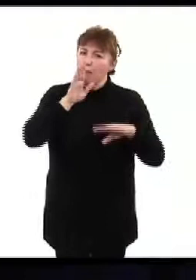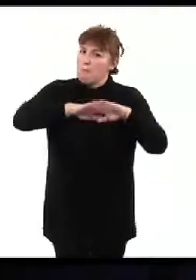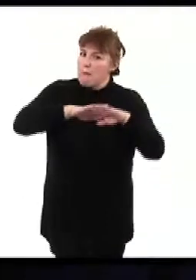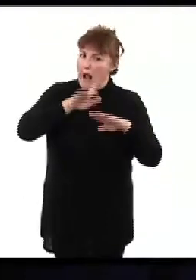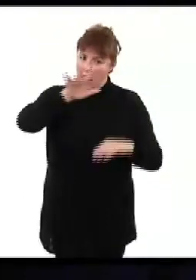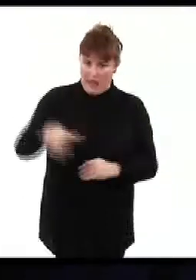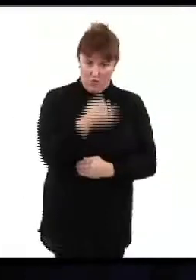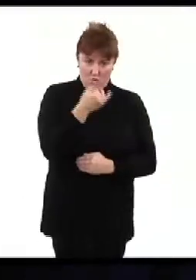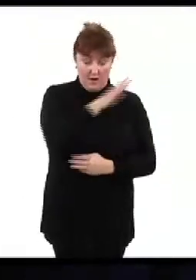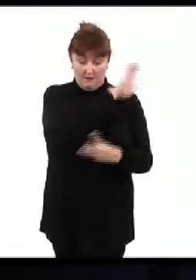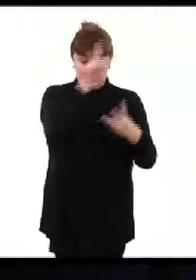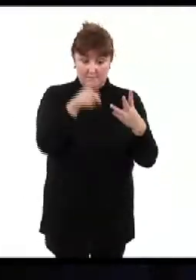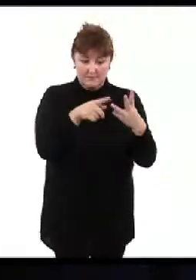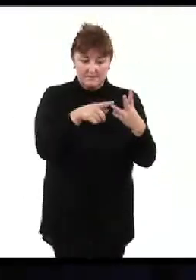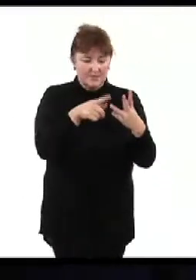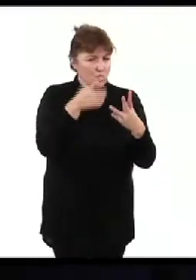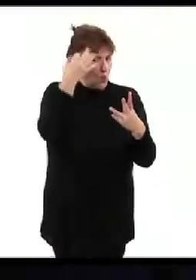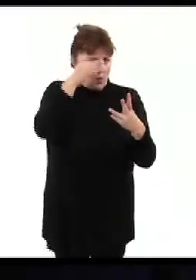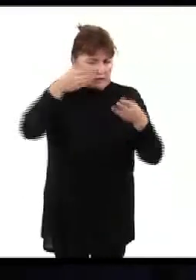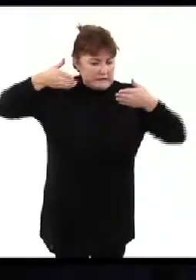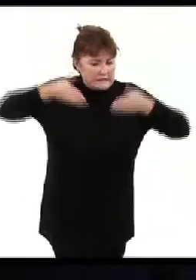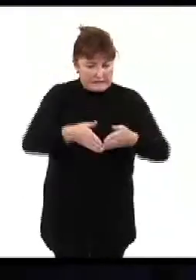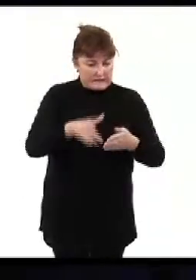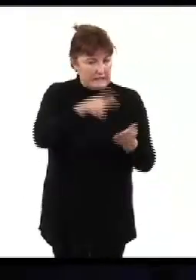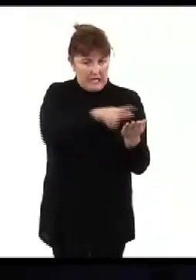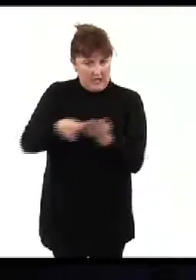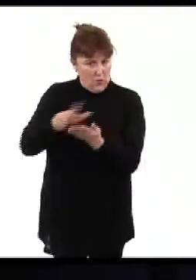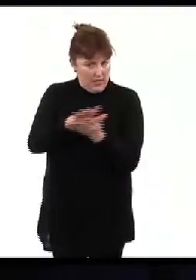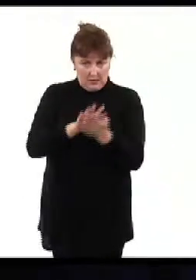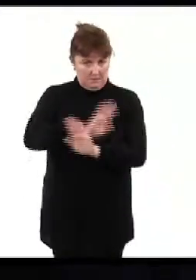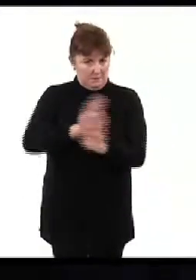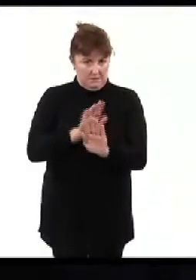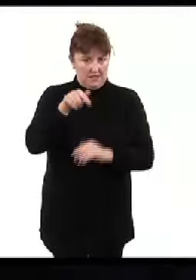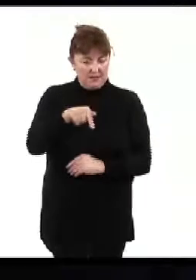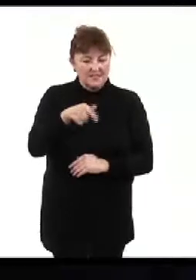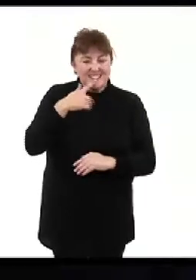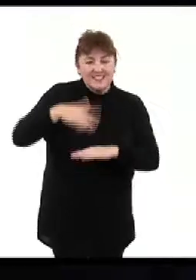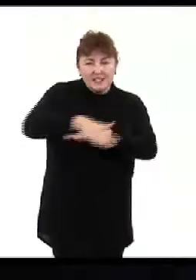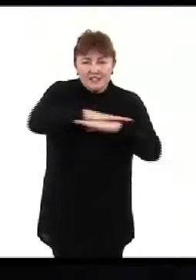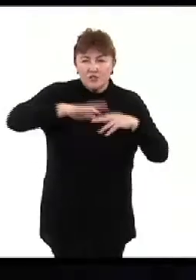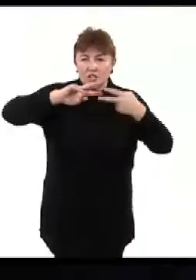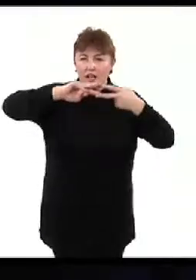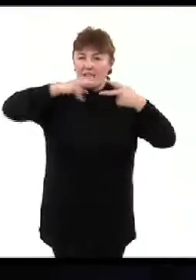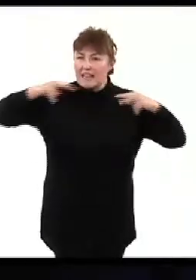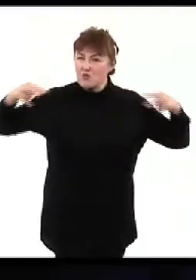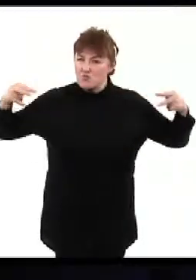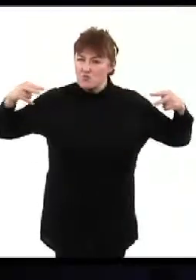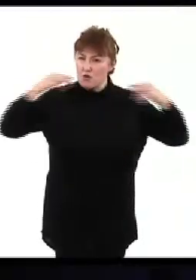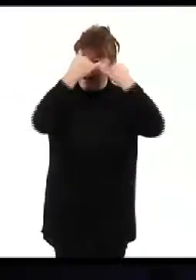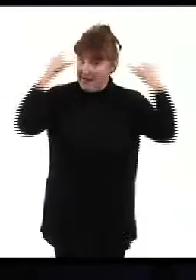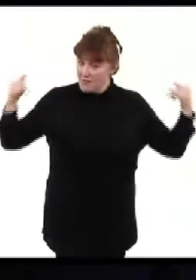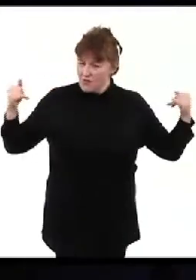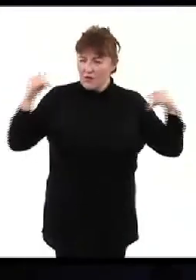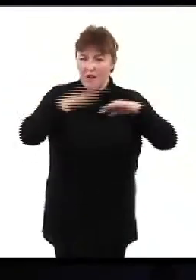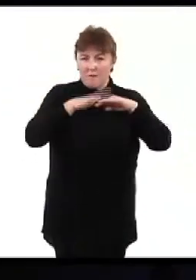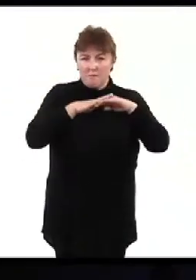the neural substrate or the neural support for language and for gesture, pantomimes, are very similar,